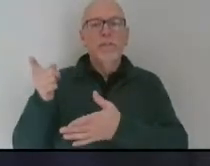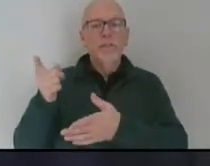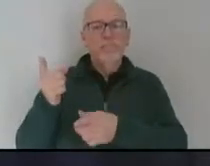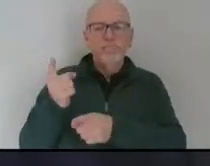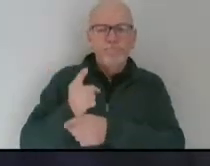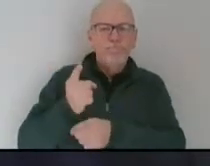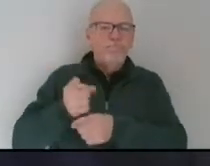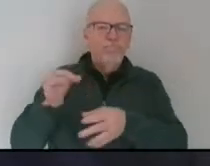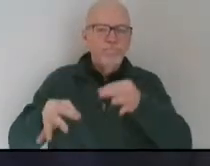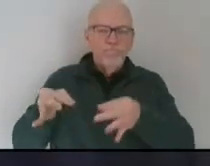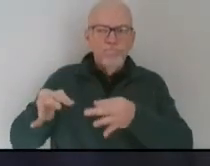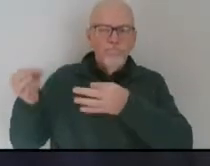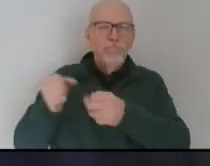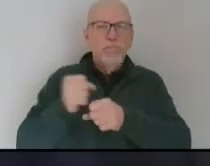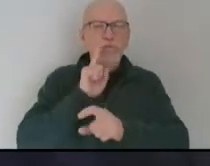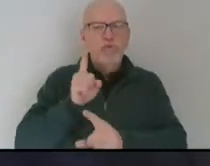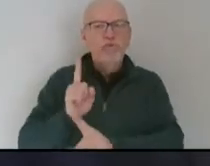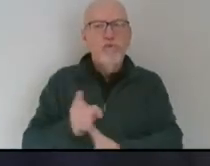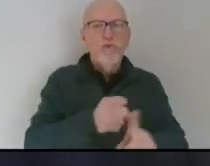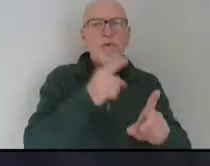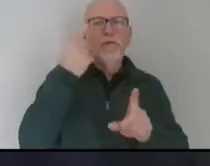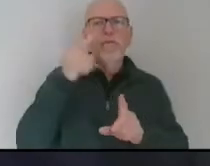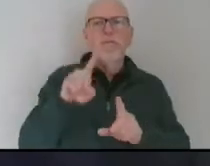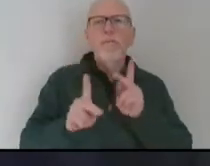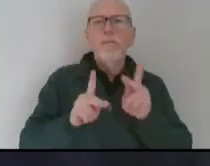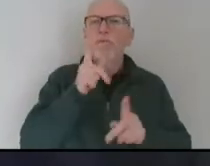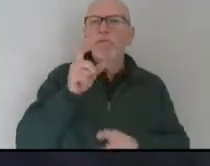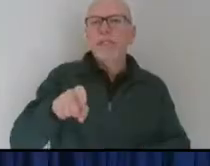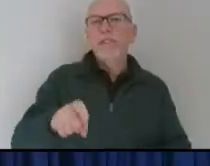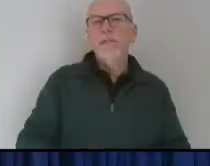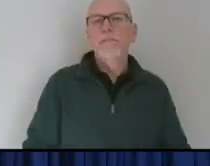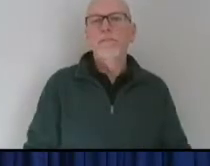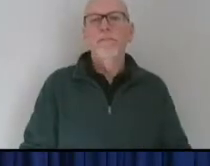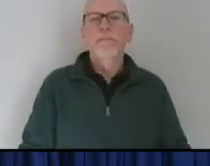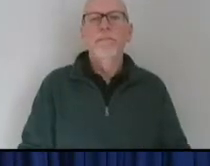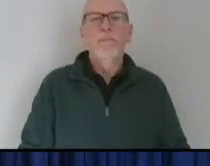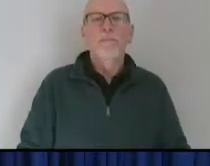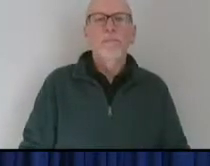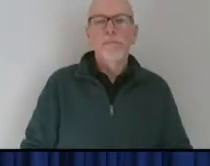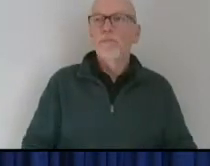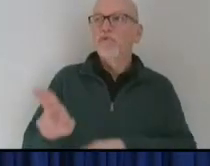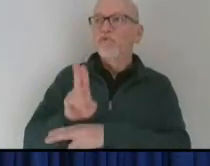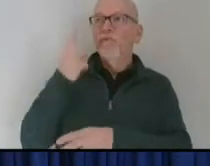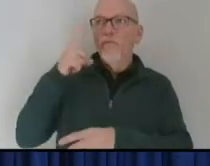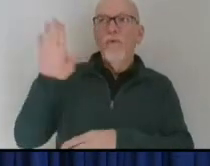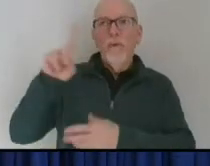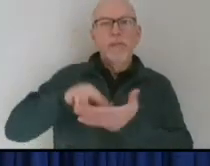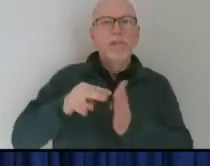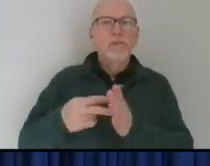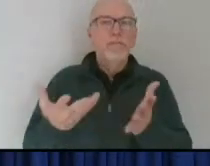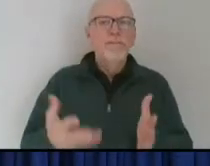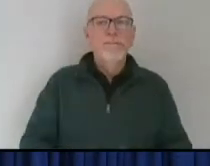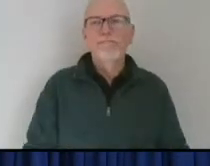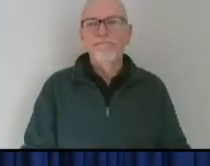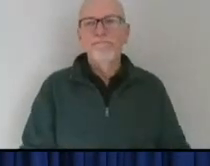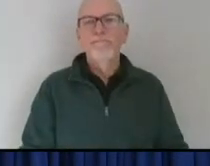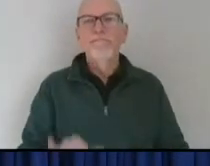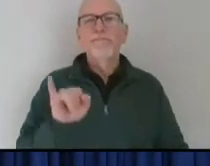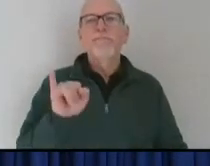in order to target it for the citizens that need it most. Yeah, use it for what it was intended for. Jody